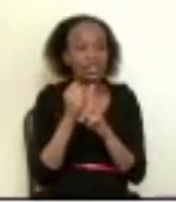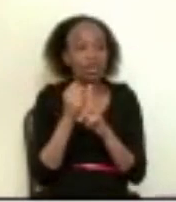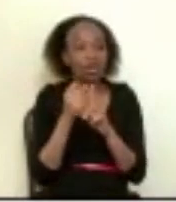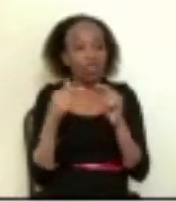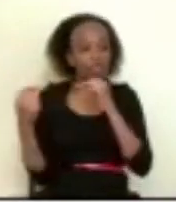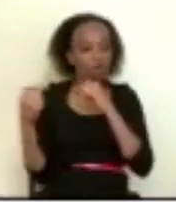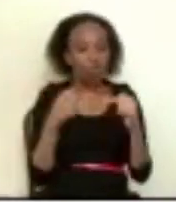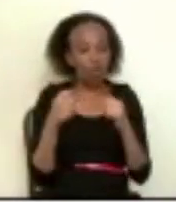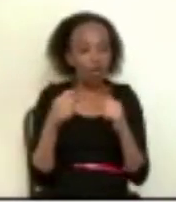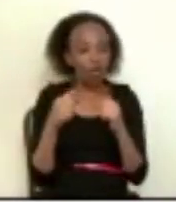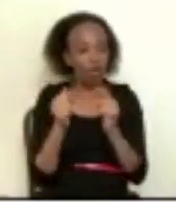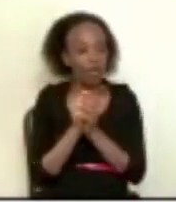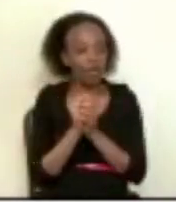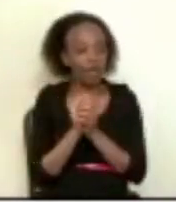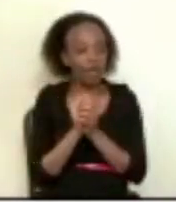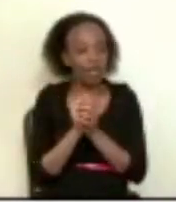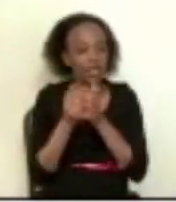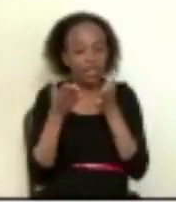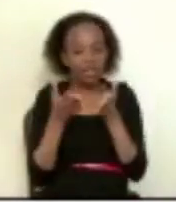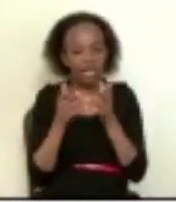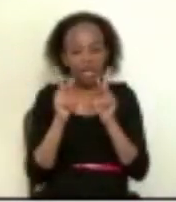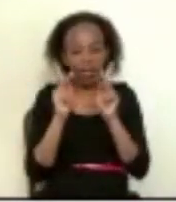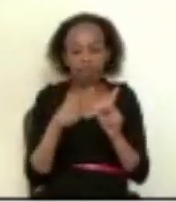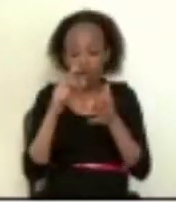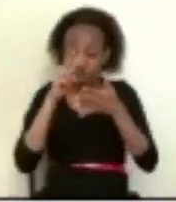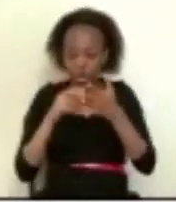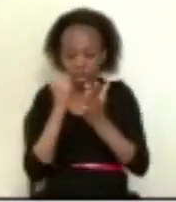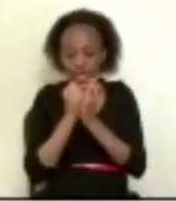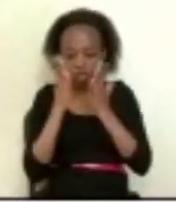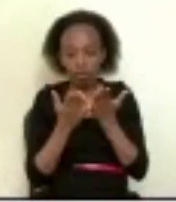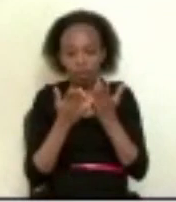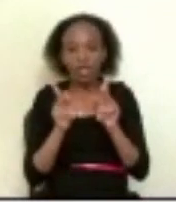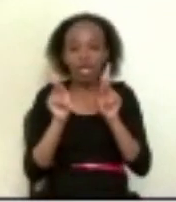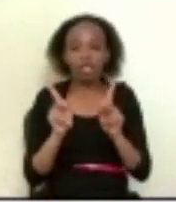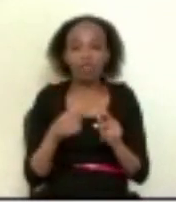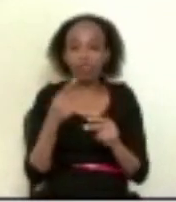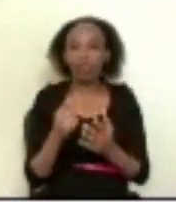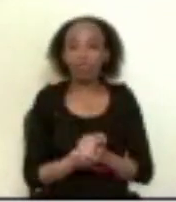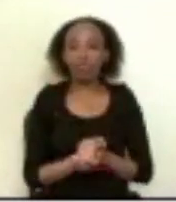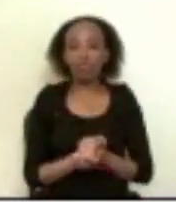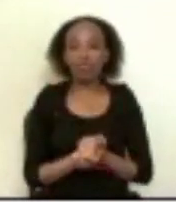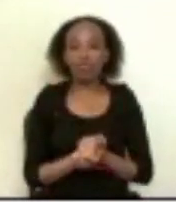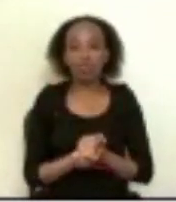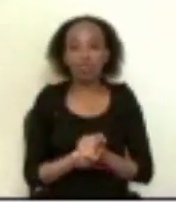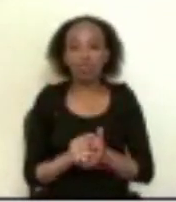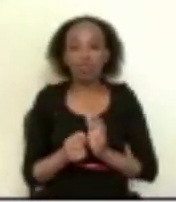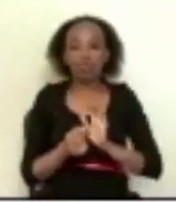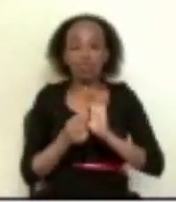and consumers? That's us. These are people who read our newspapers. These are people who are actually